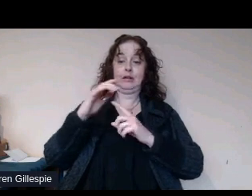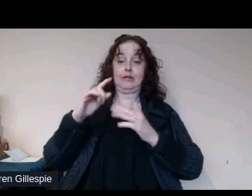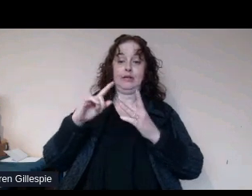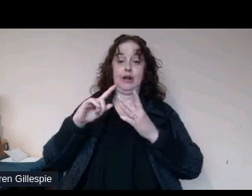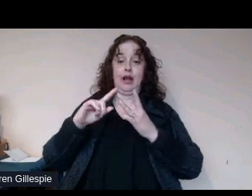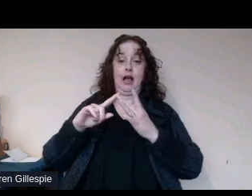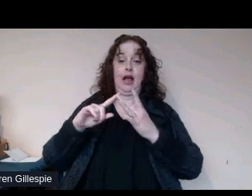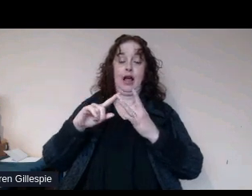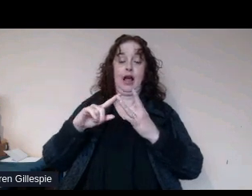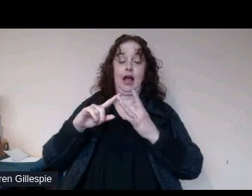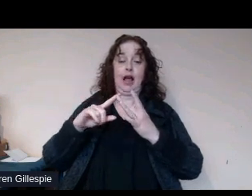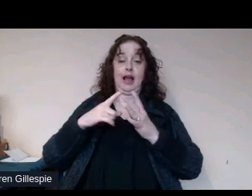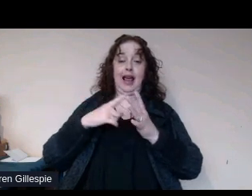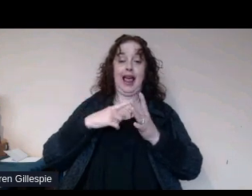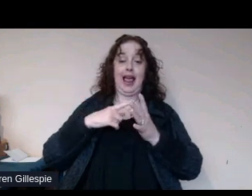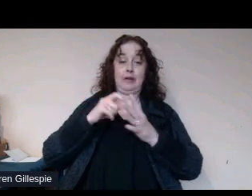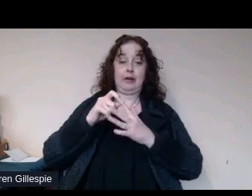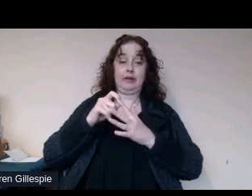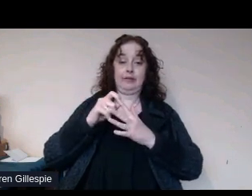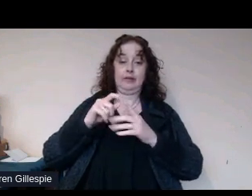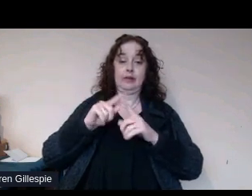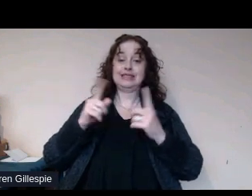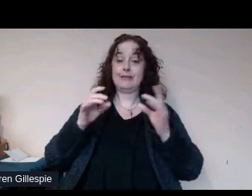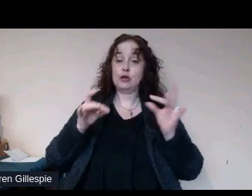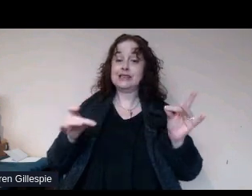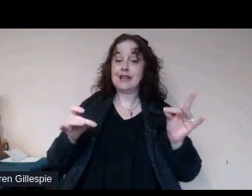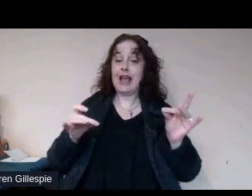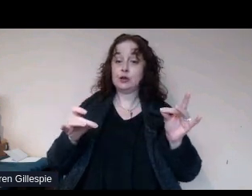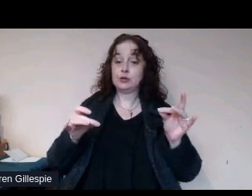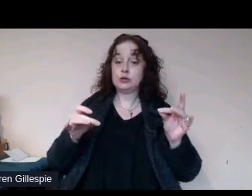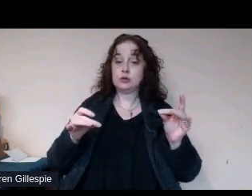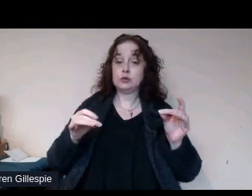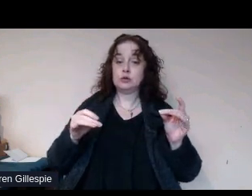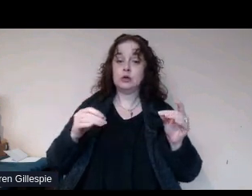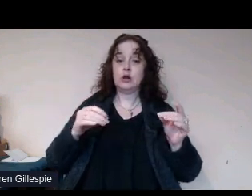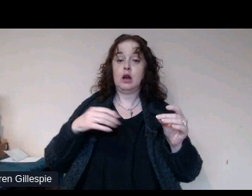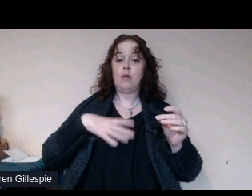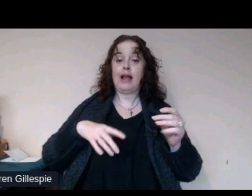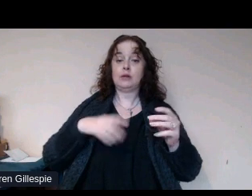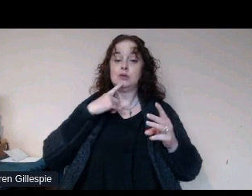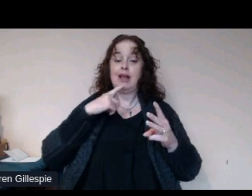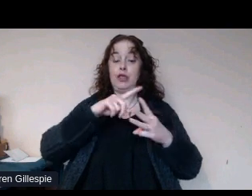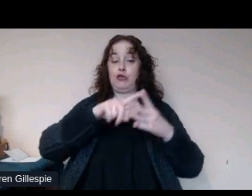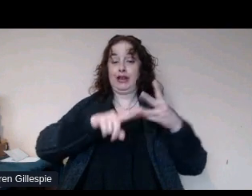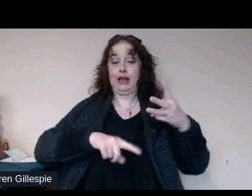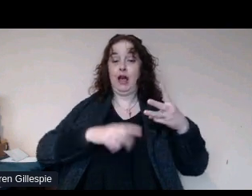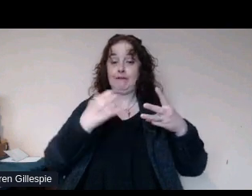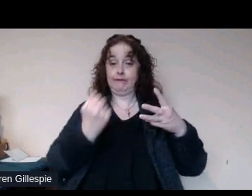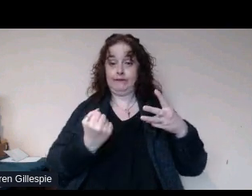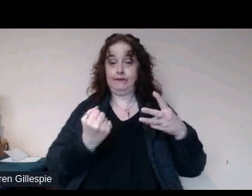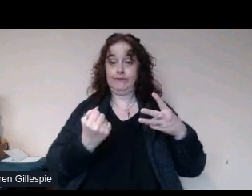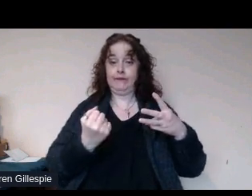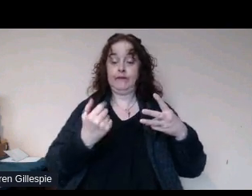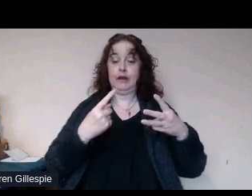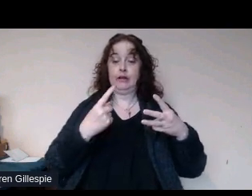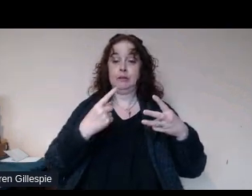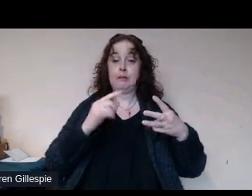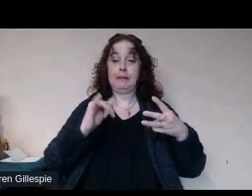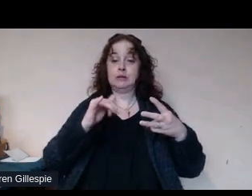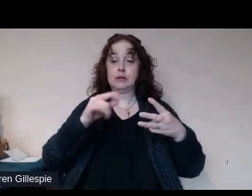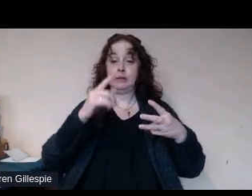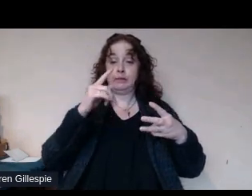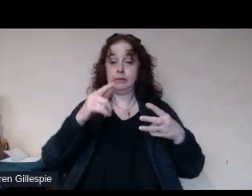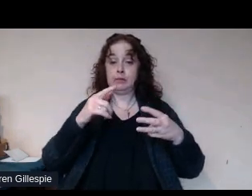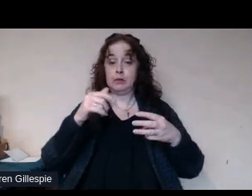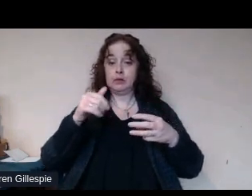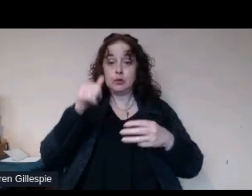We offer different types of certifications. I would like to mention three of them. which are the maybe some of you already know, or maybe